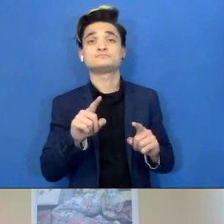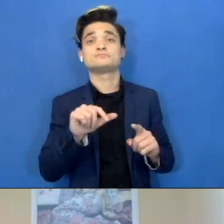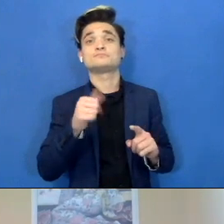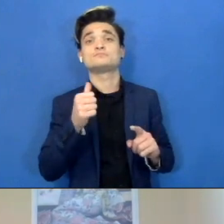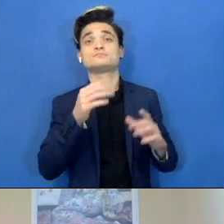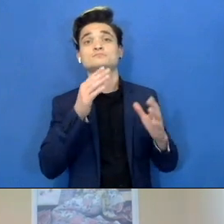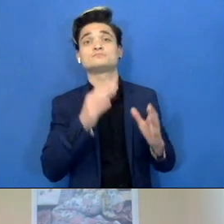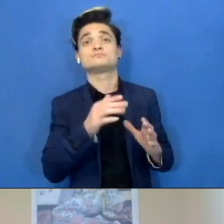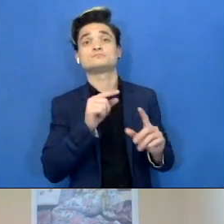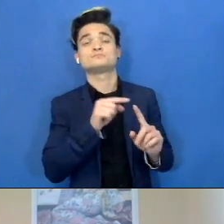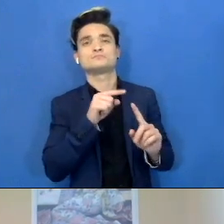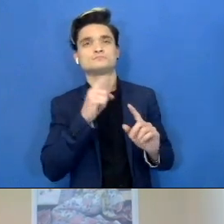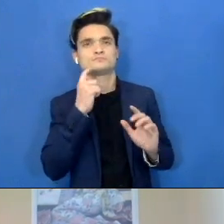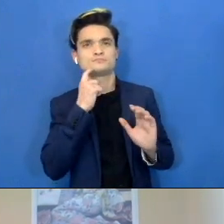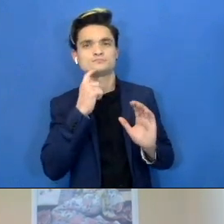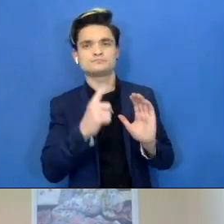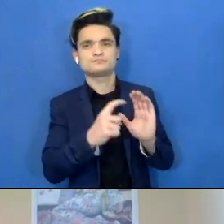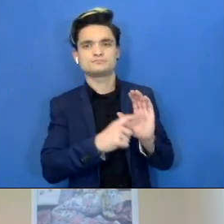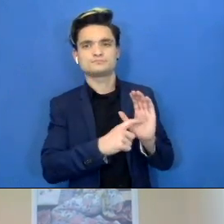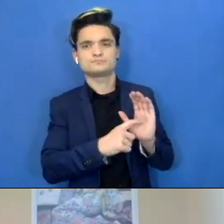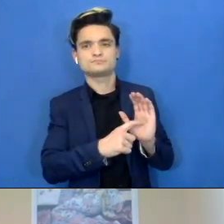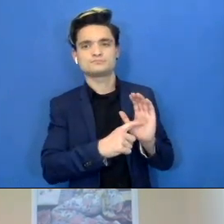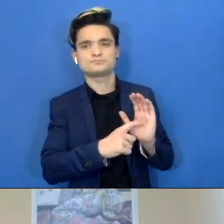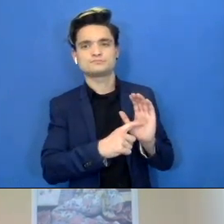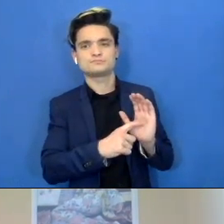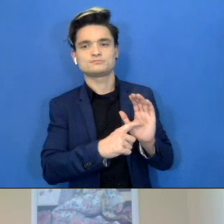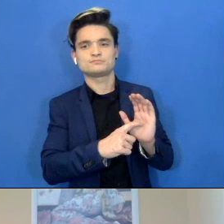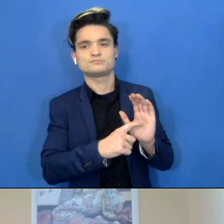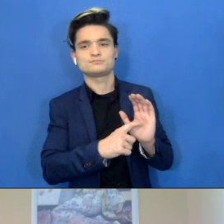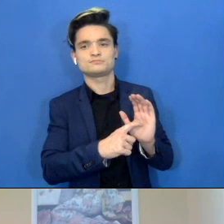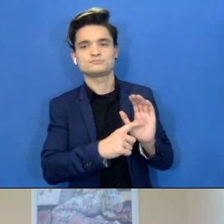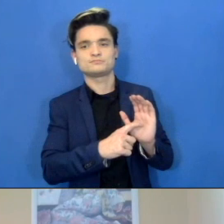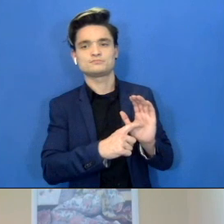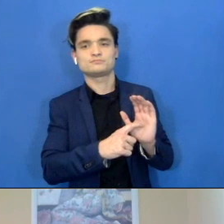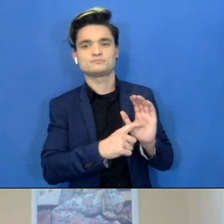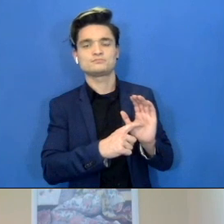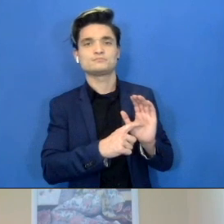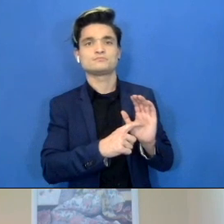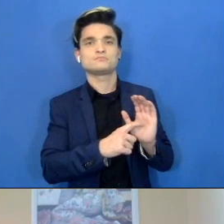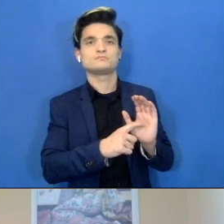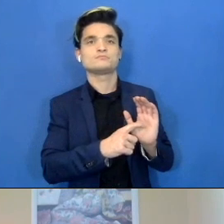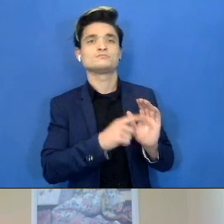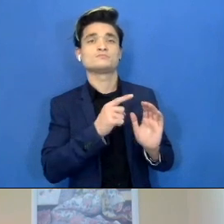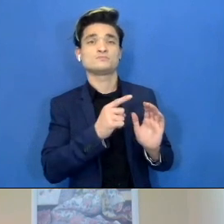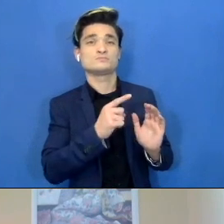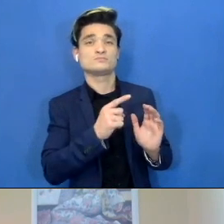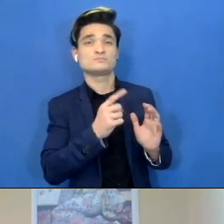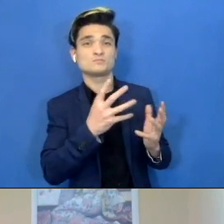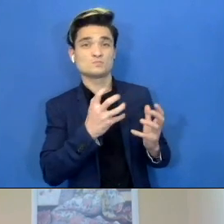conflict. Exactly. Say yes because they don't know how to say no, or they don't have experience in saying it. We can talk further about this, Terry, about